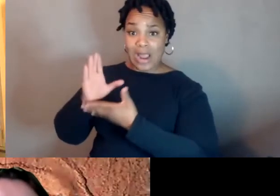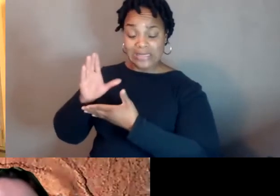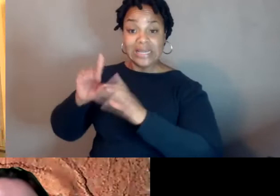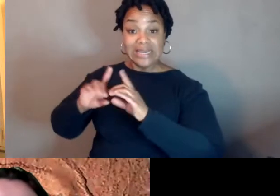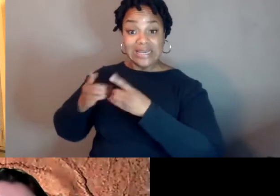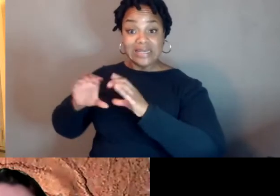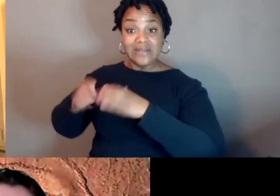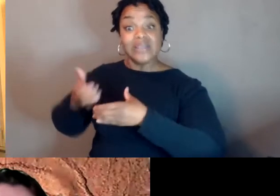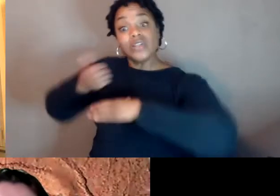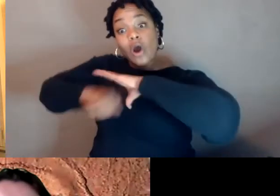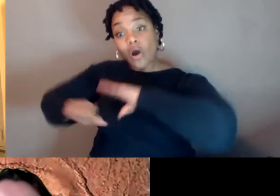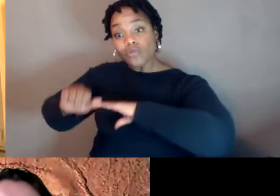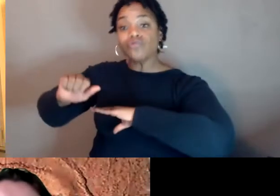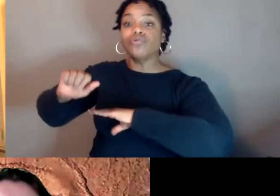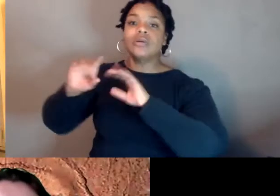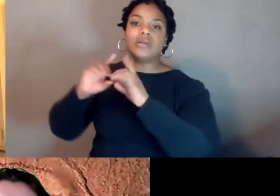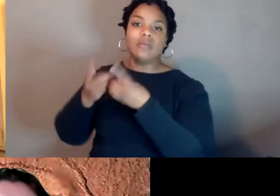Education.